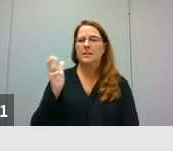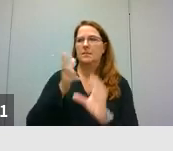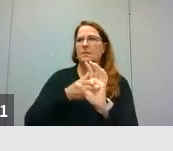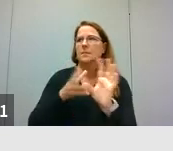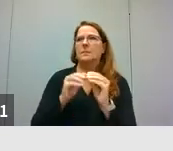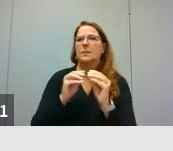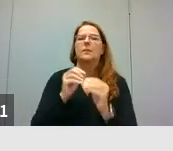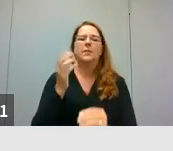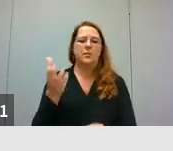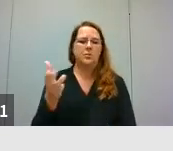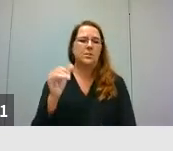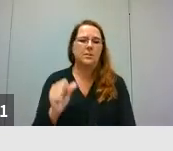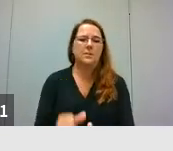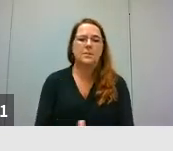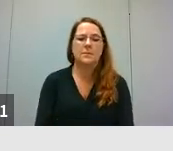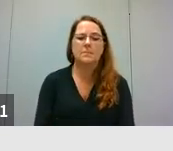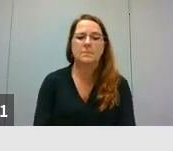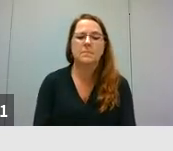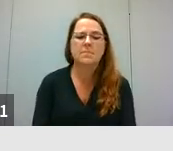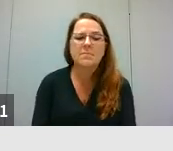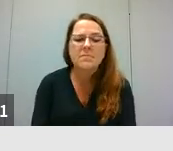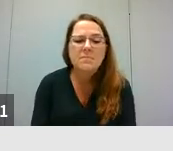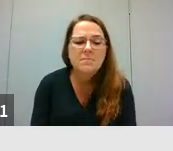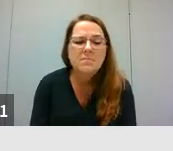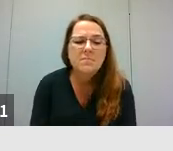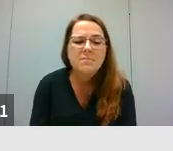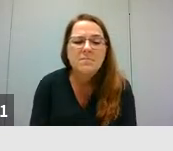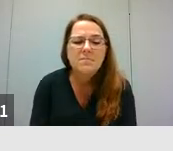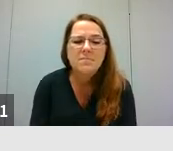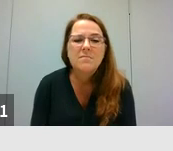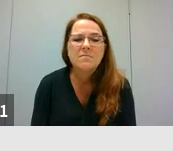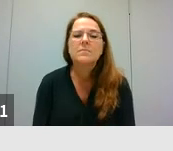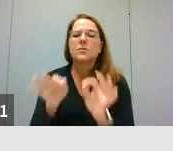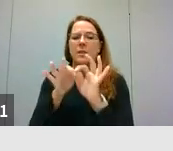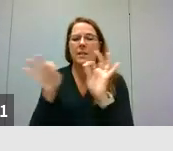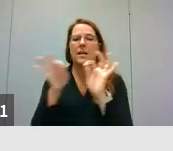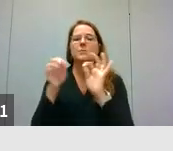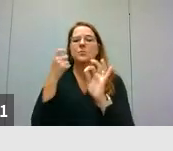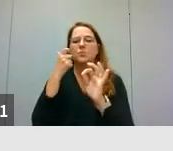okay. All right, she just rejoined, captioner just rejoined.